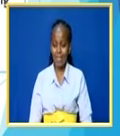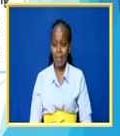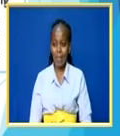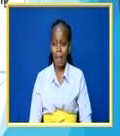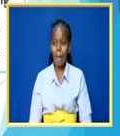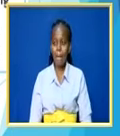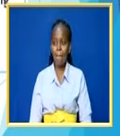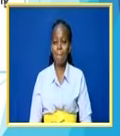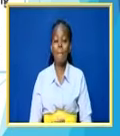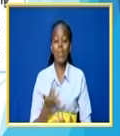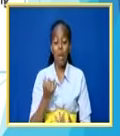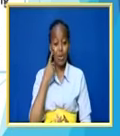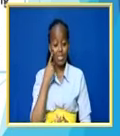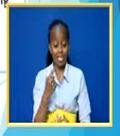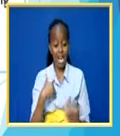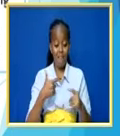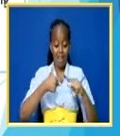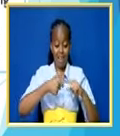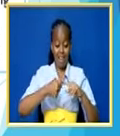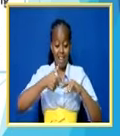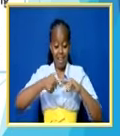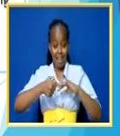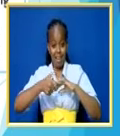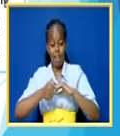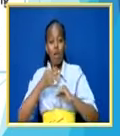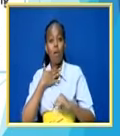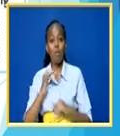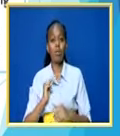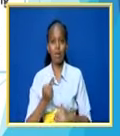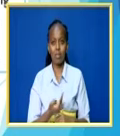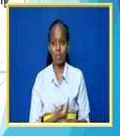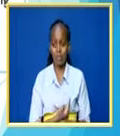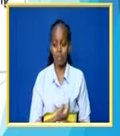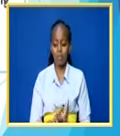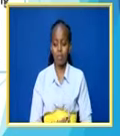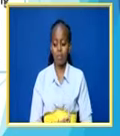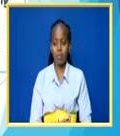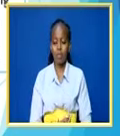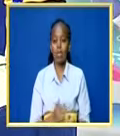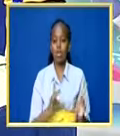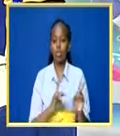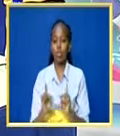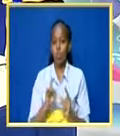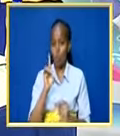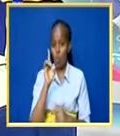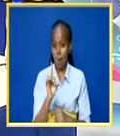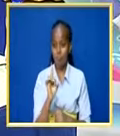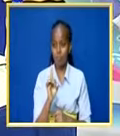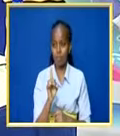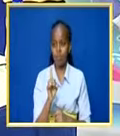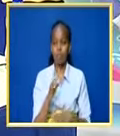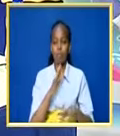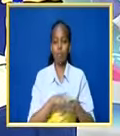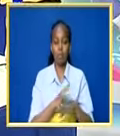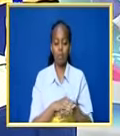Keys. So they're not keys, they're nail cutters. I want mm-hmm. us to at least do one